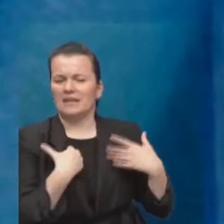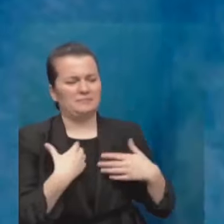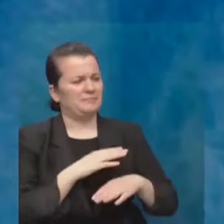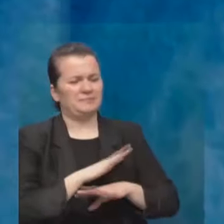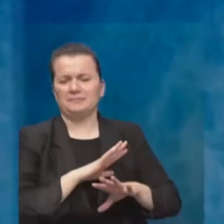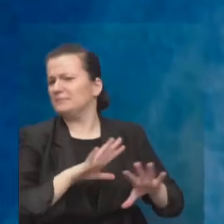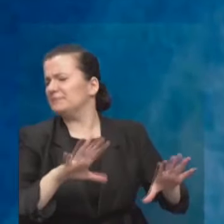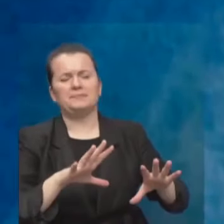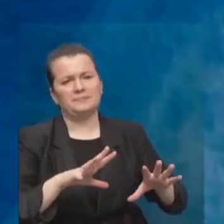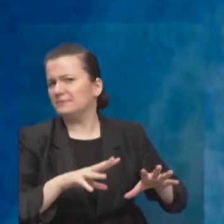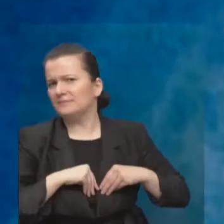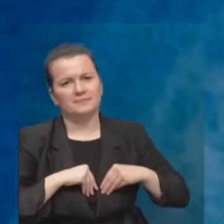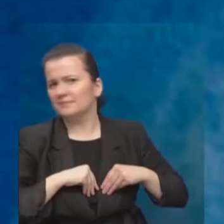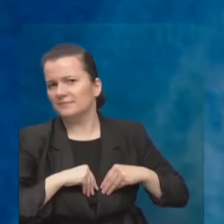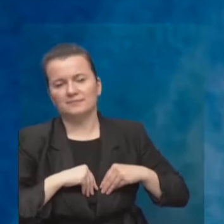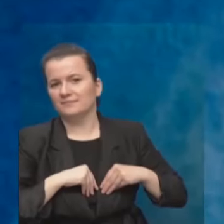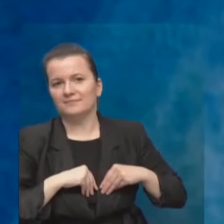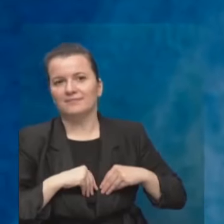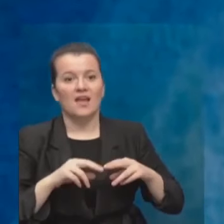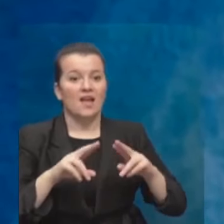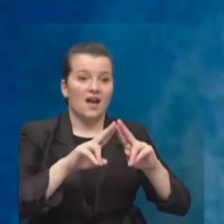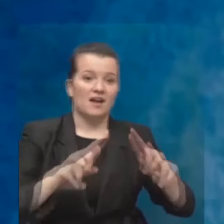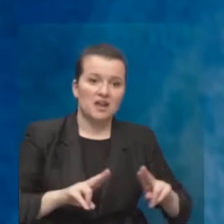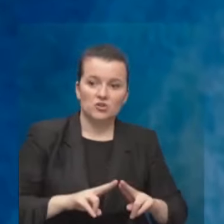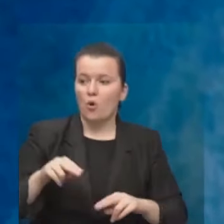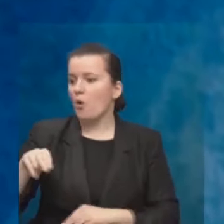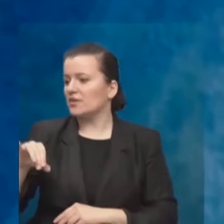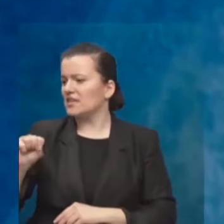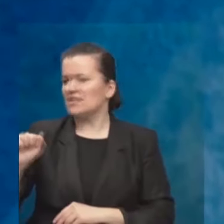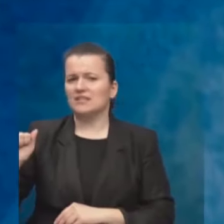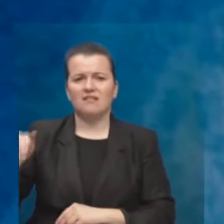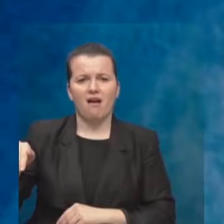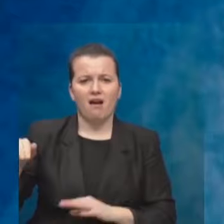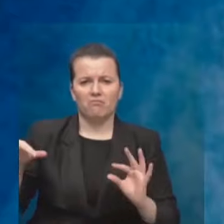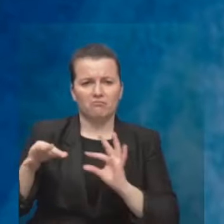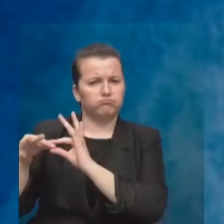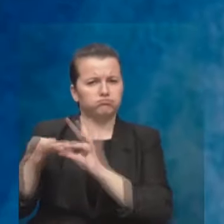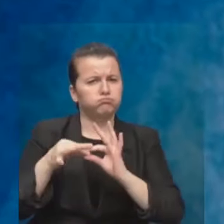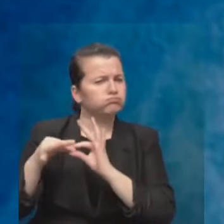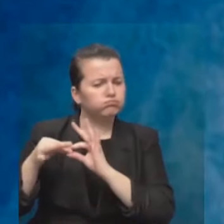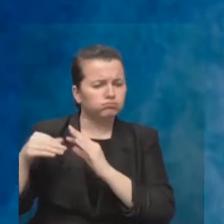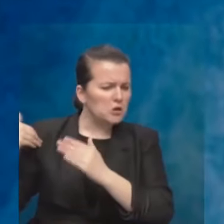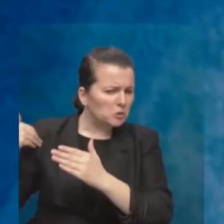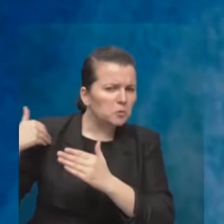Renault's connection with Nissan has been stable for many years, and in terms of